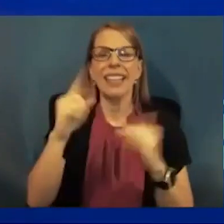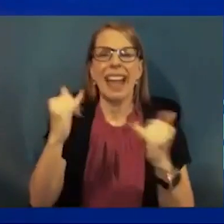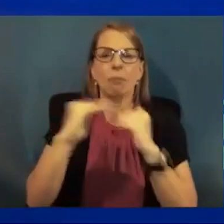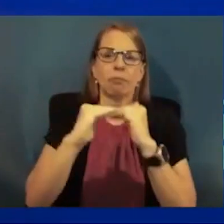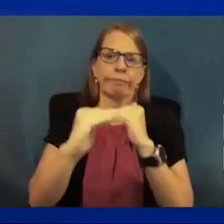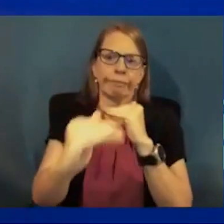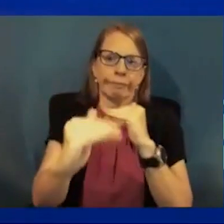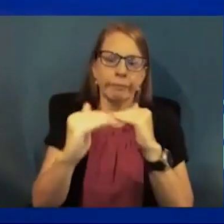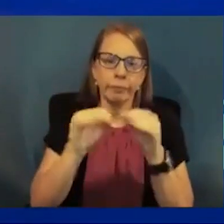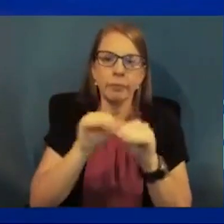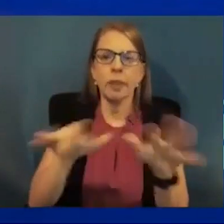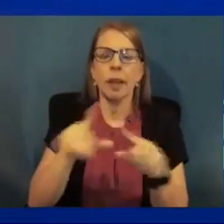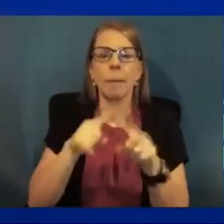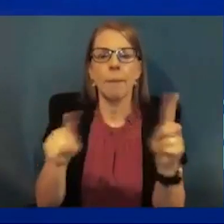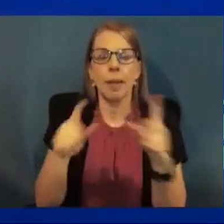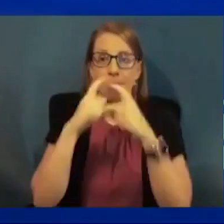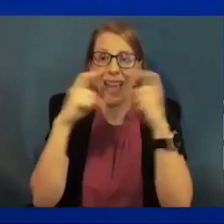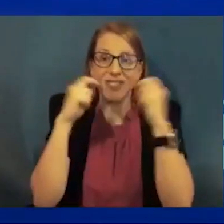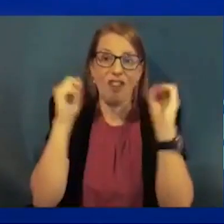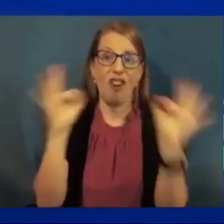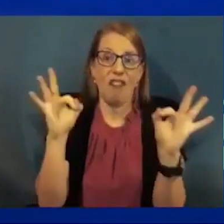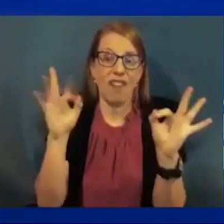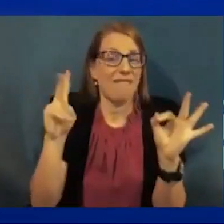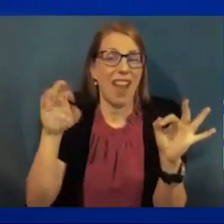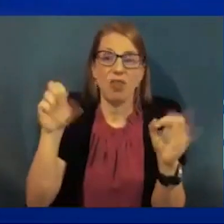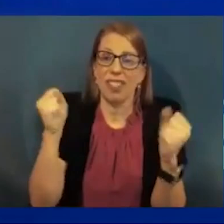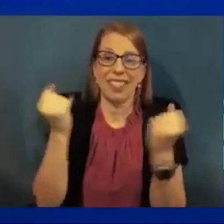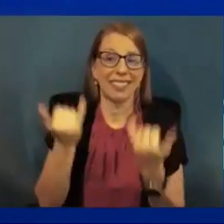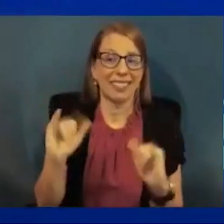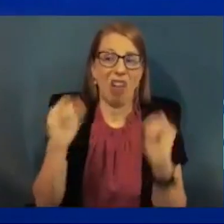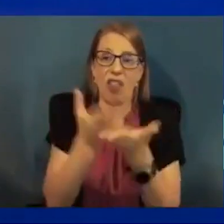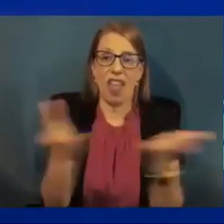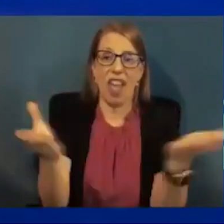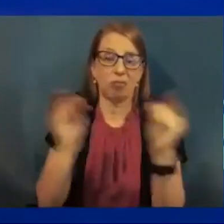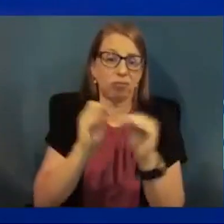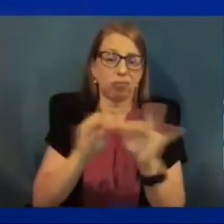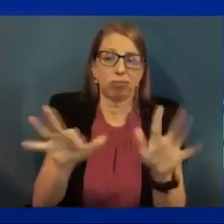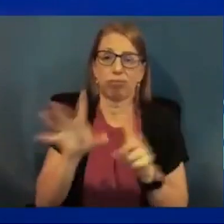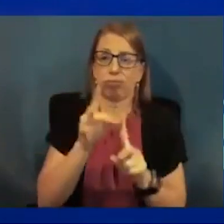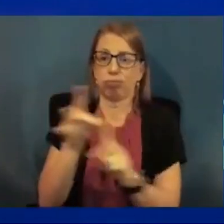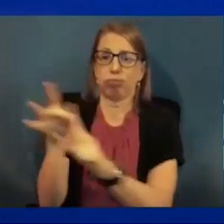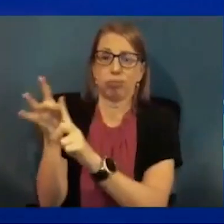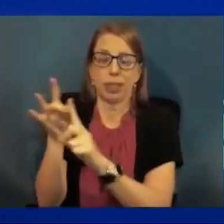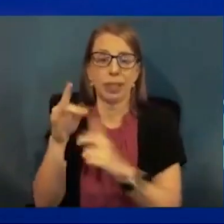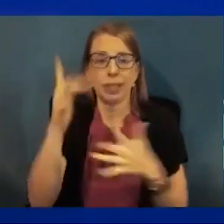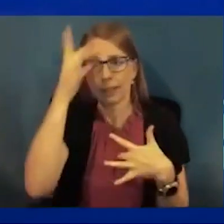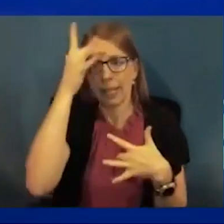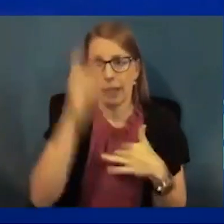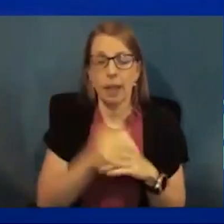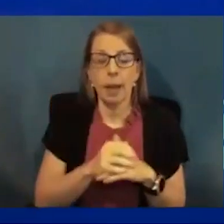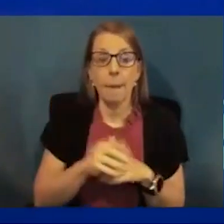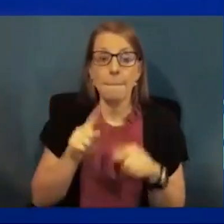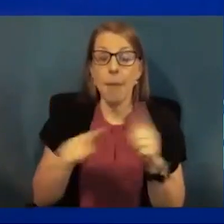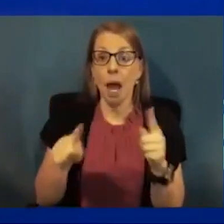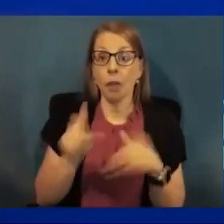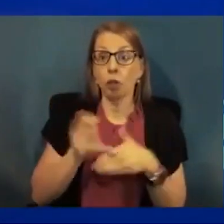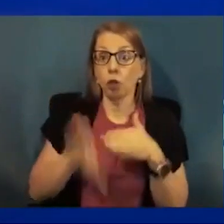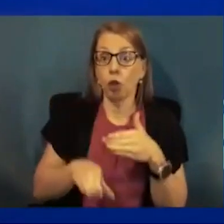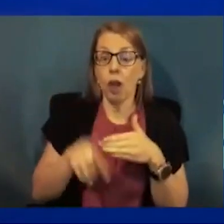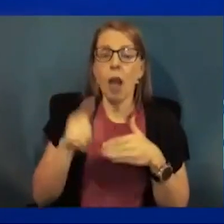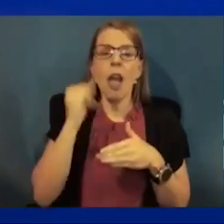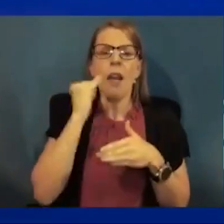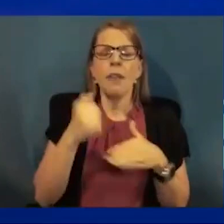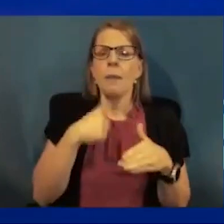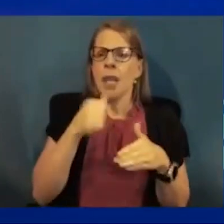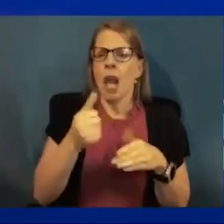still viruses out there. We still got sick. The conclusion that people want to draw is that, well, if I hadn't been vaccinated, hadn't been wearing a mask, we would